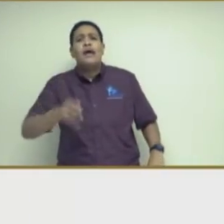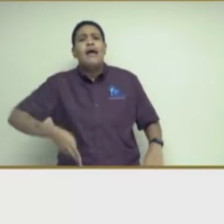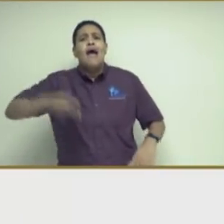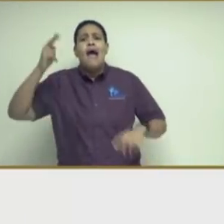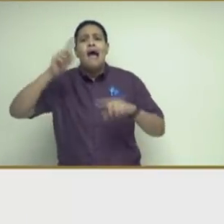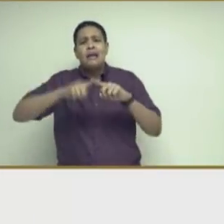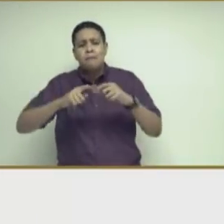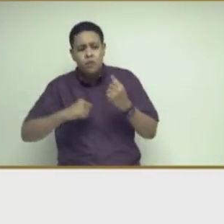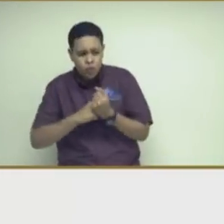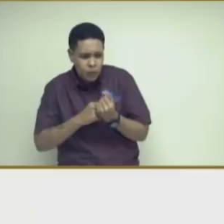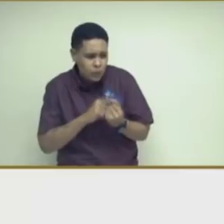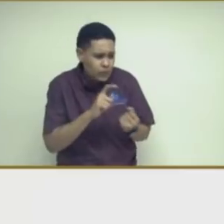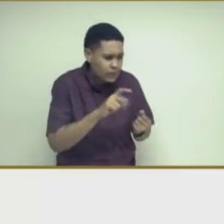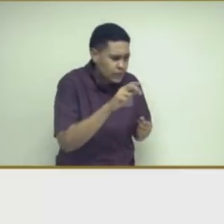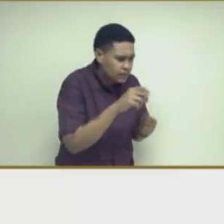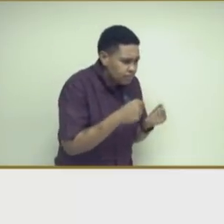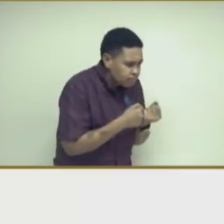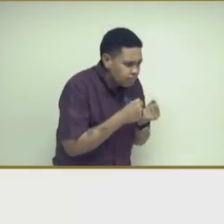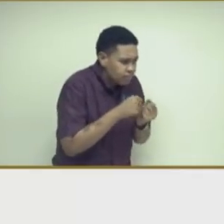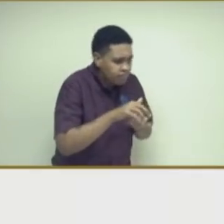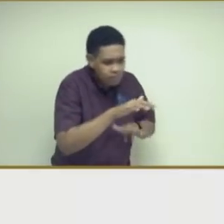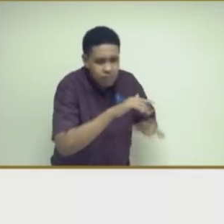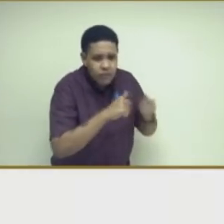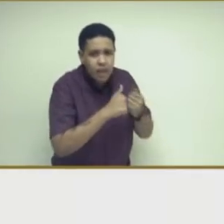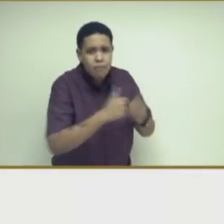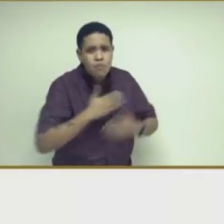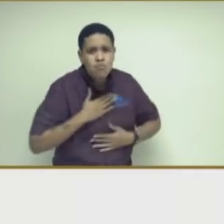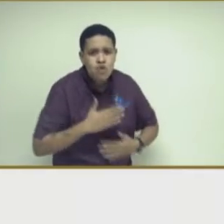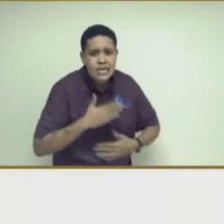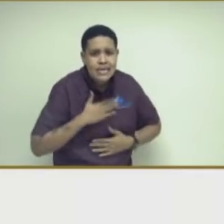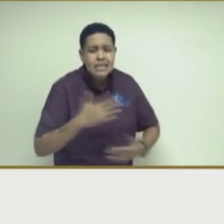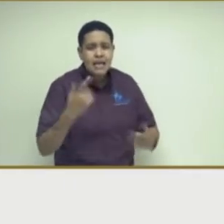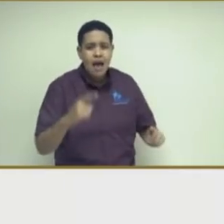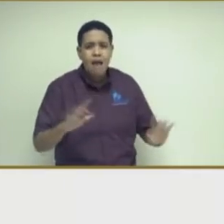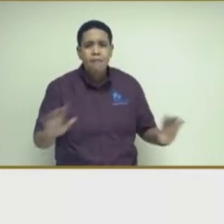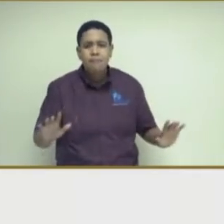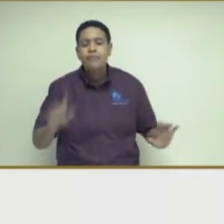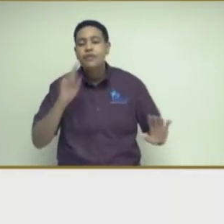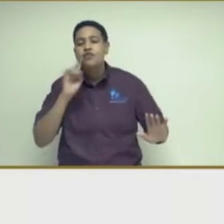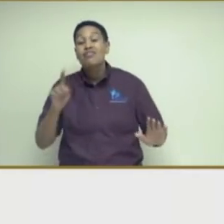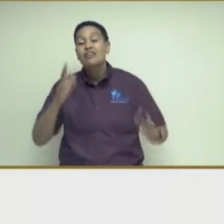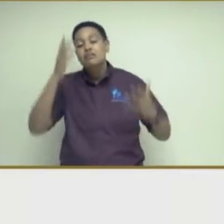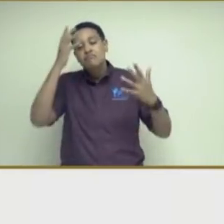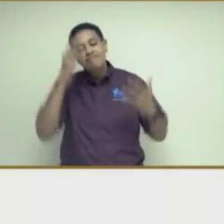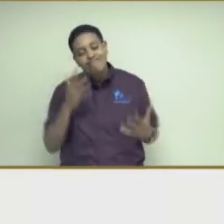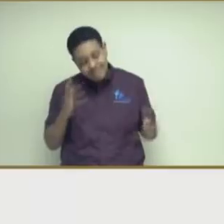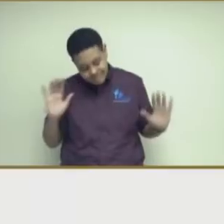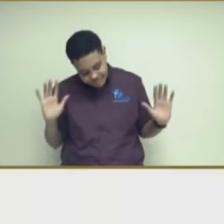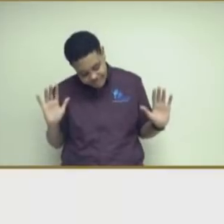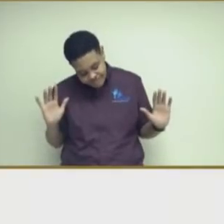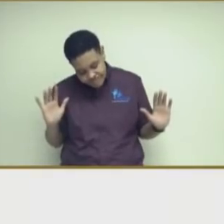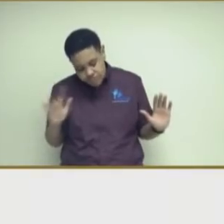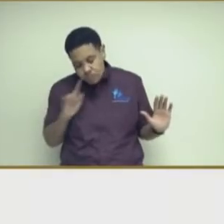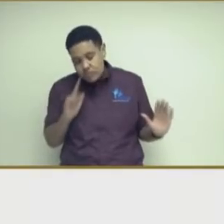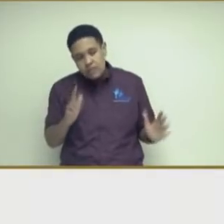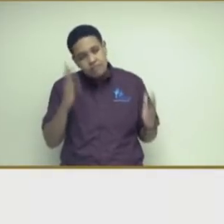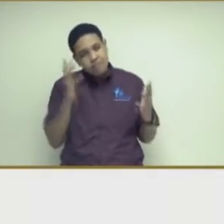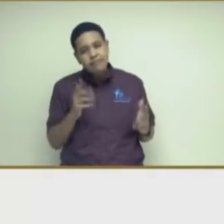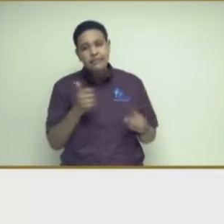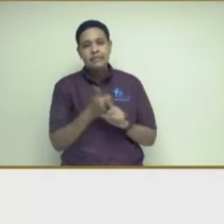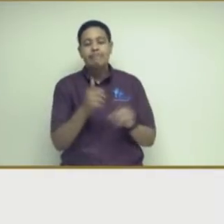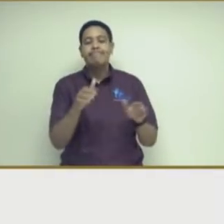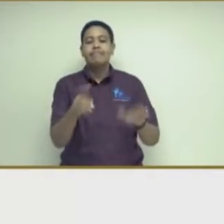dependency units that they had to be put in to help them to breathe, and tragically, unfortunately, their